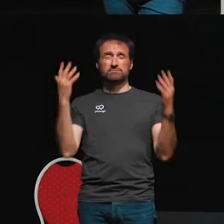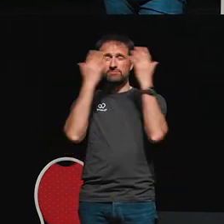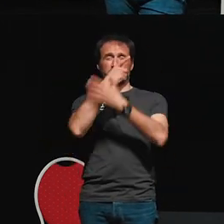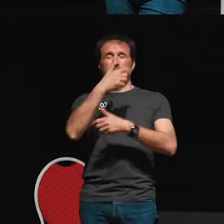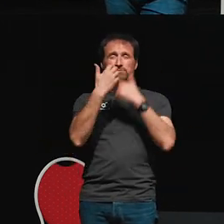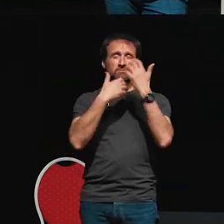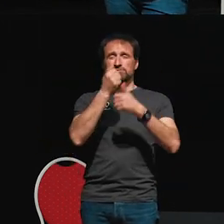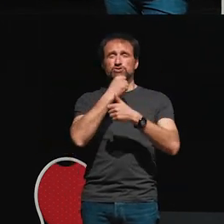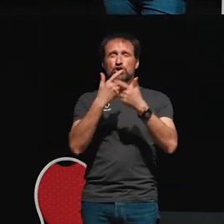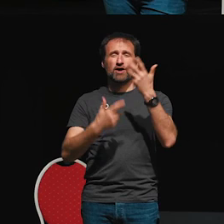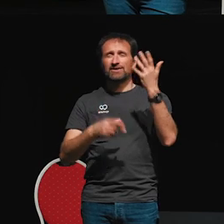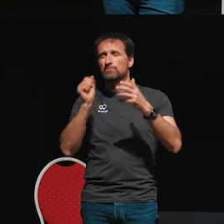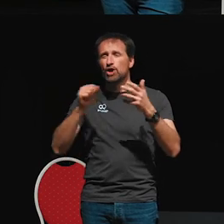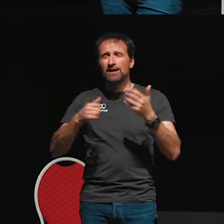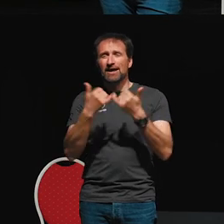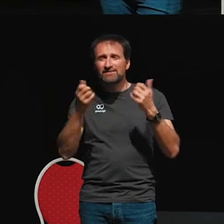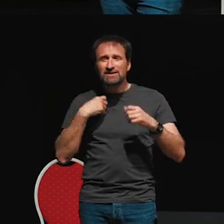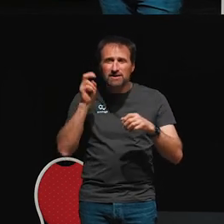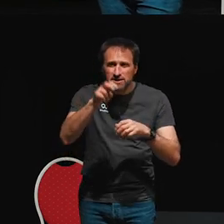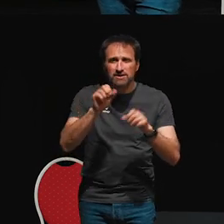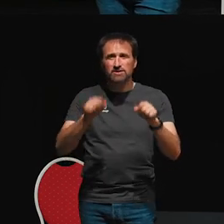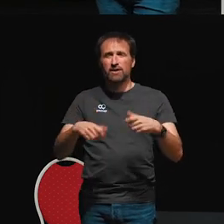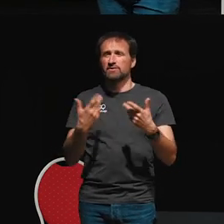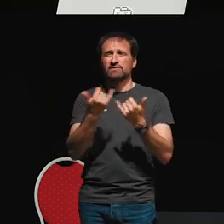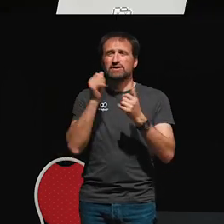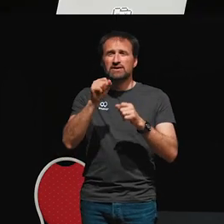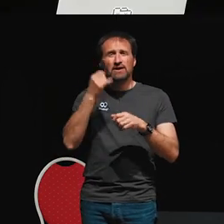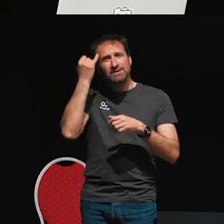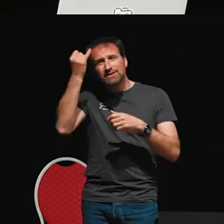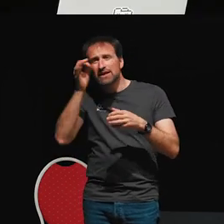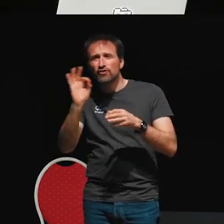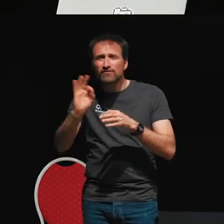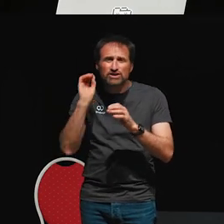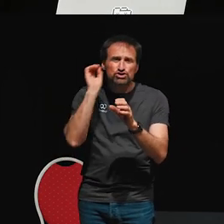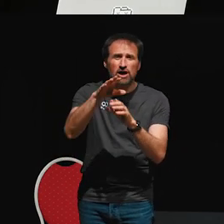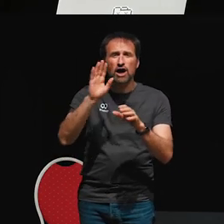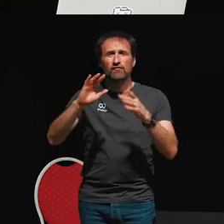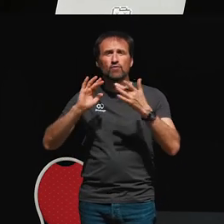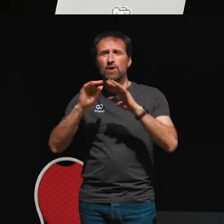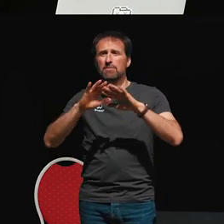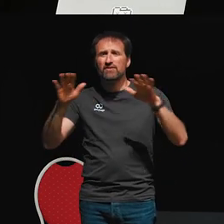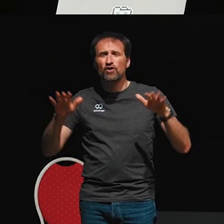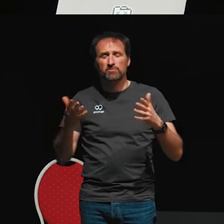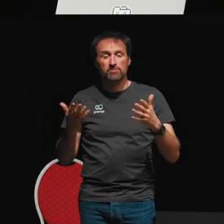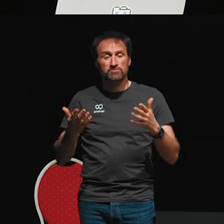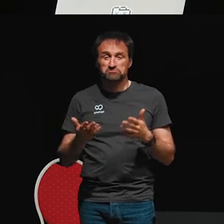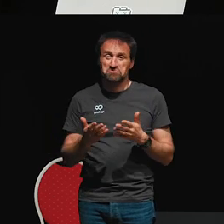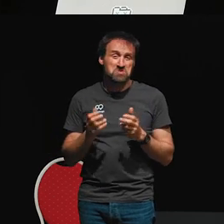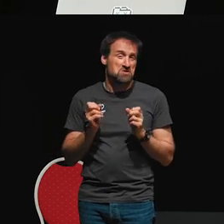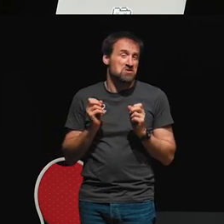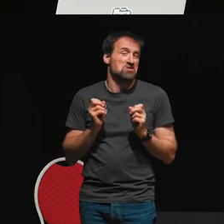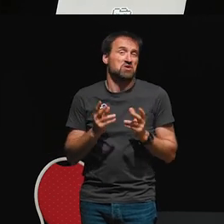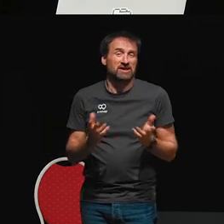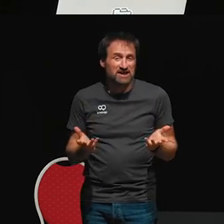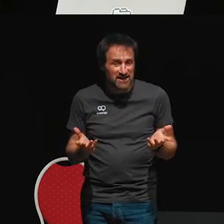many ways to get started and so many ways to put features in the web platform. That's OK. I've